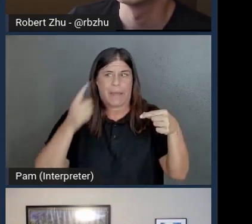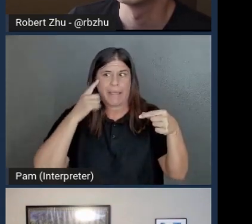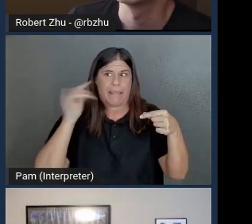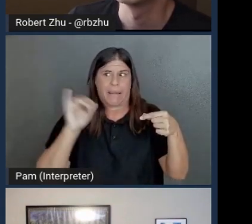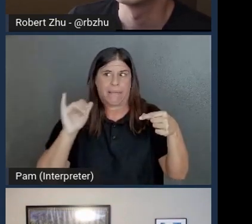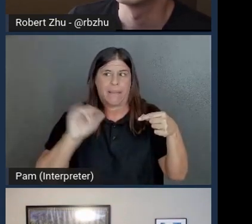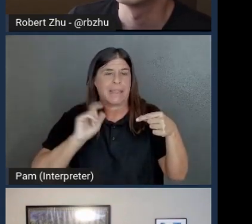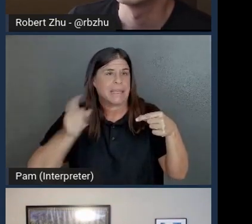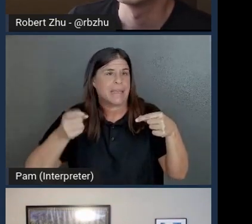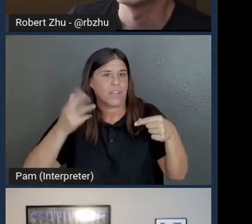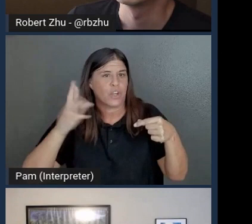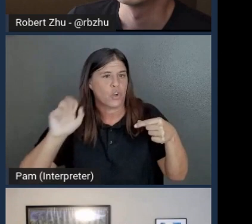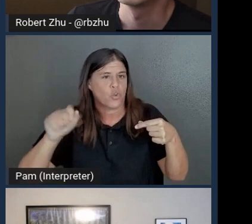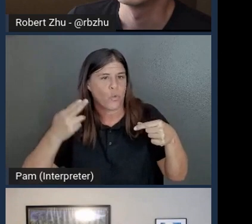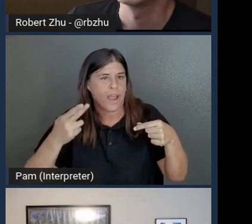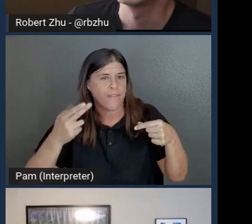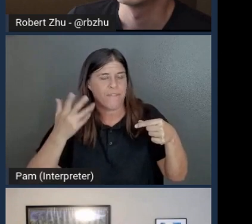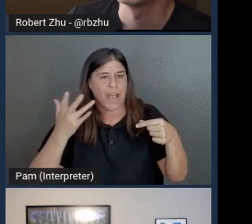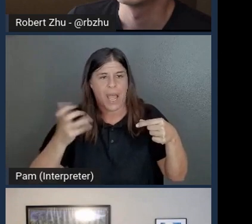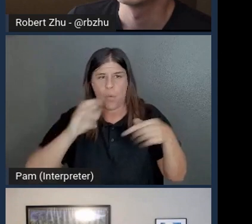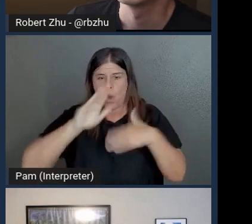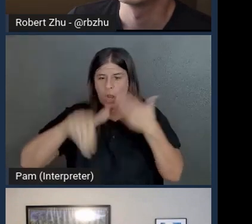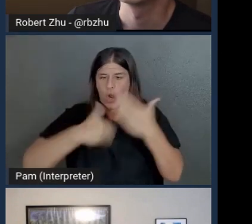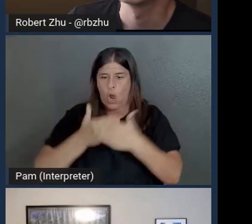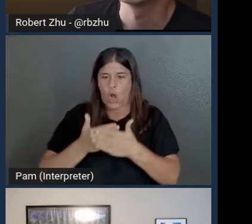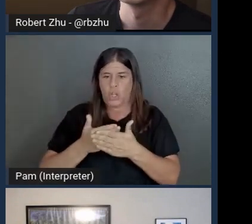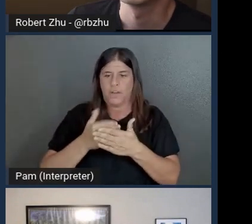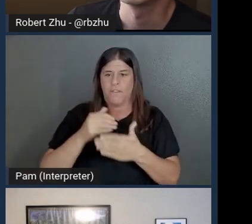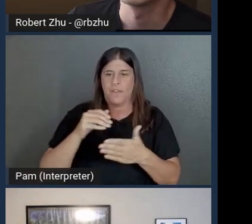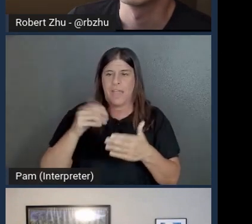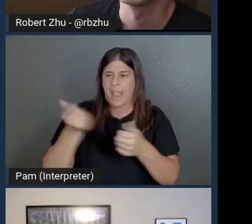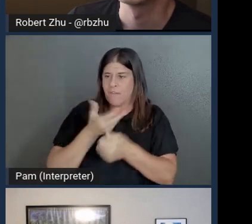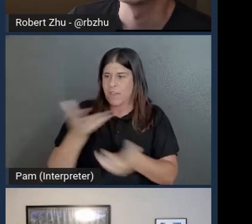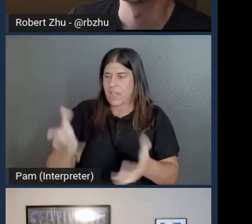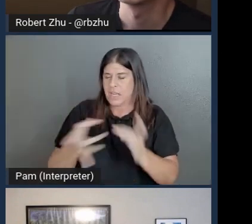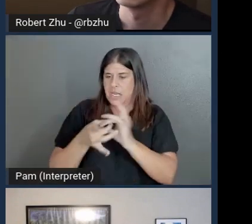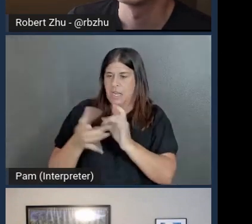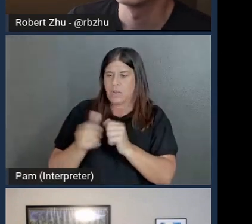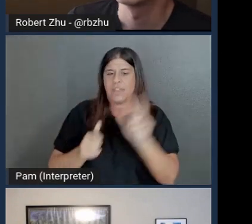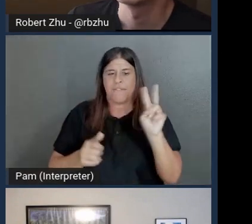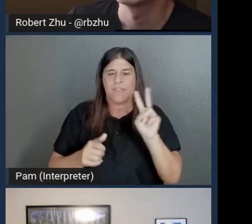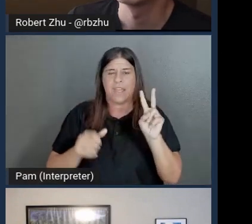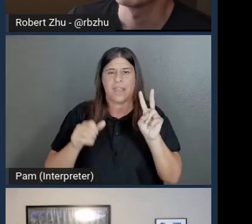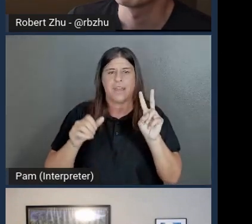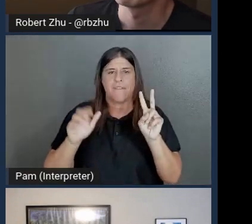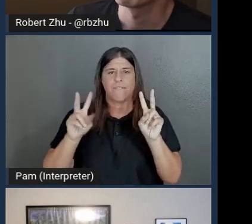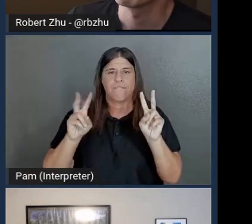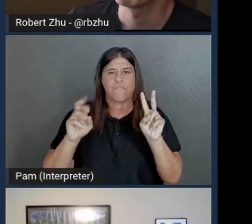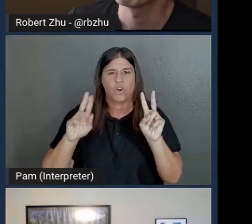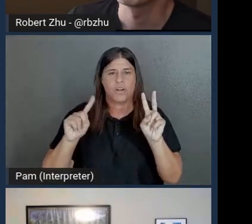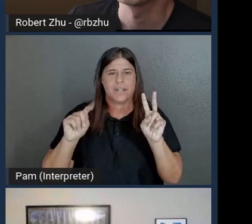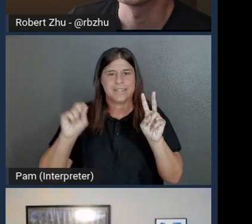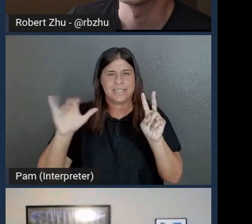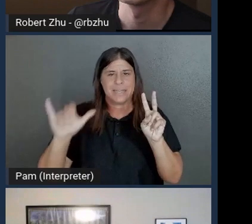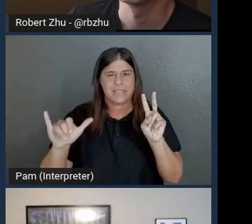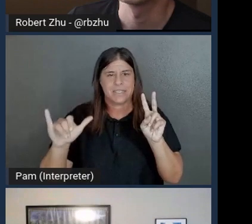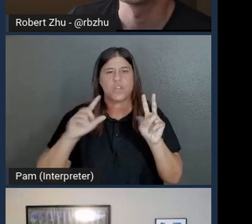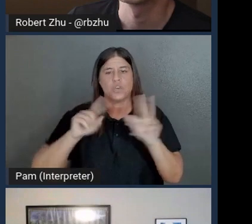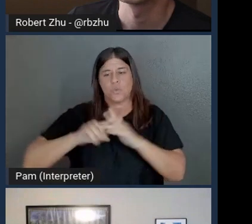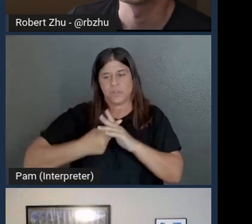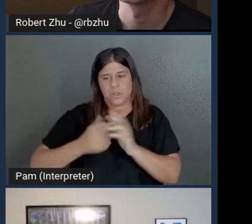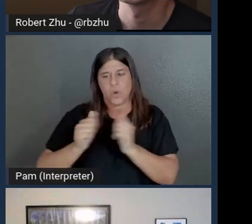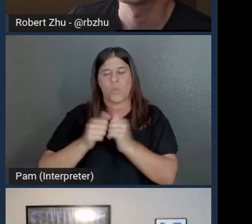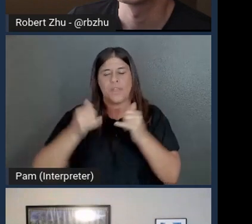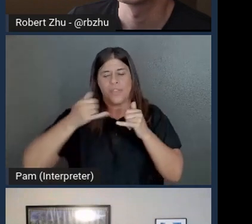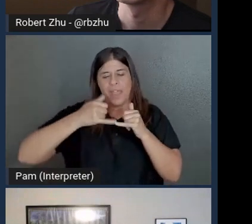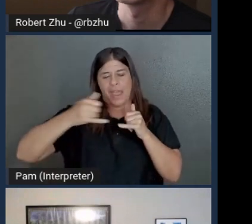your graph, I want to get all of the vertices associated with it, which is what the V is. You can actually start on your edges too. So if you